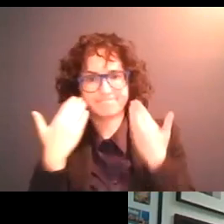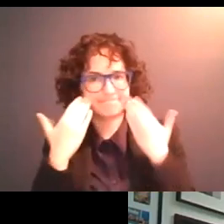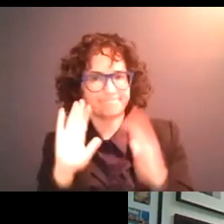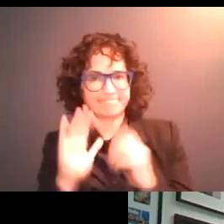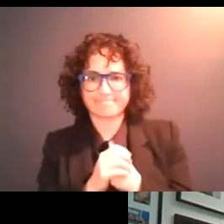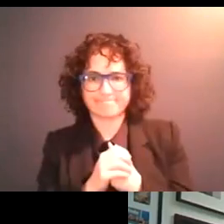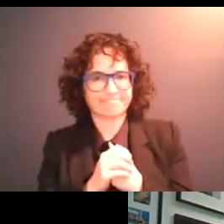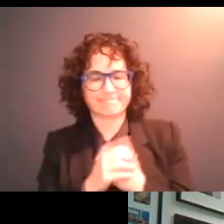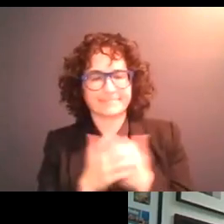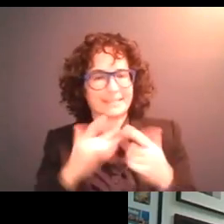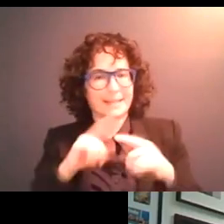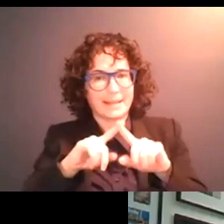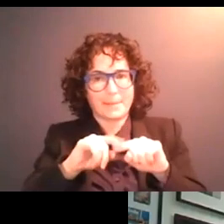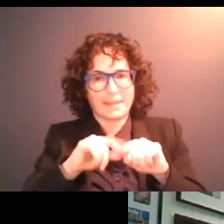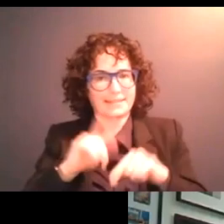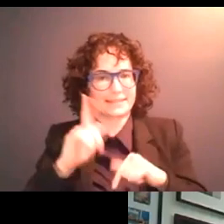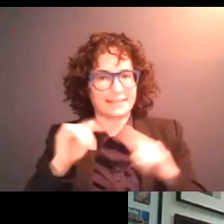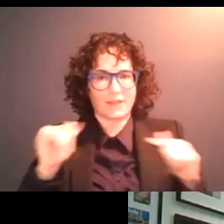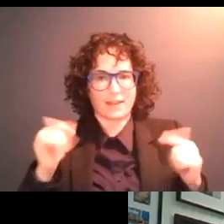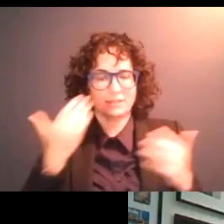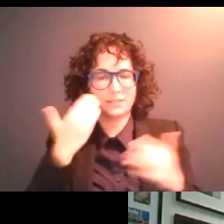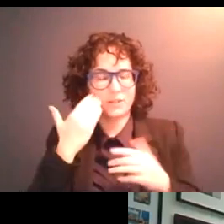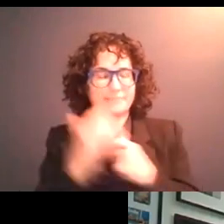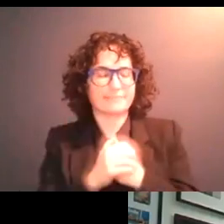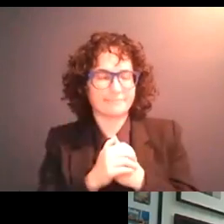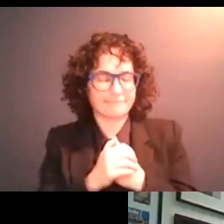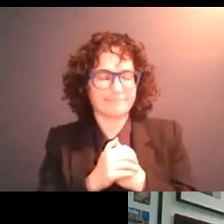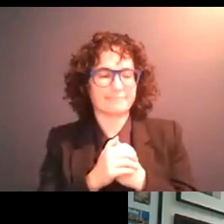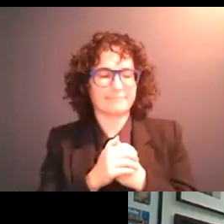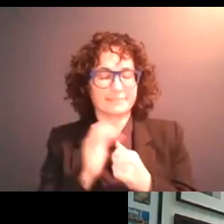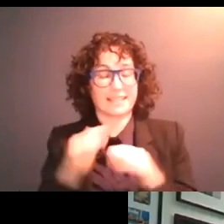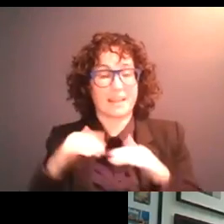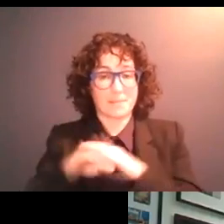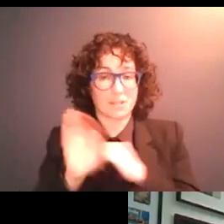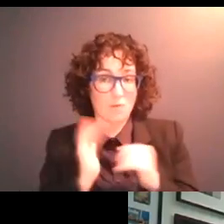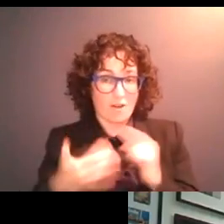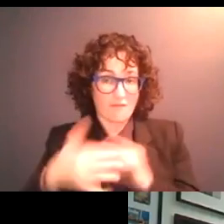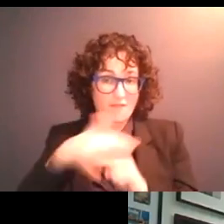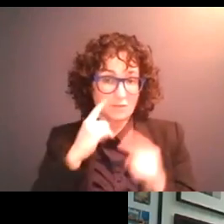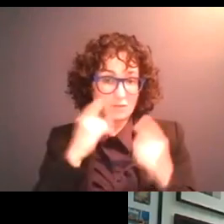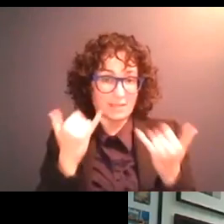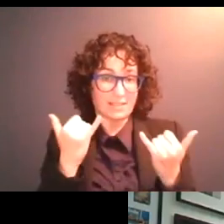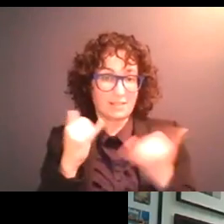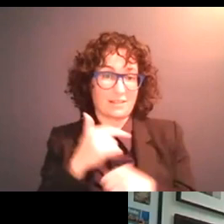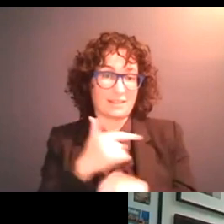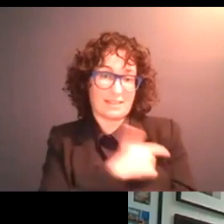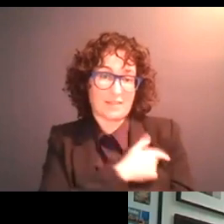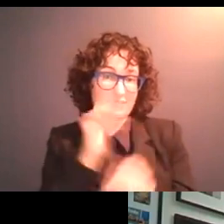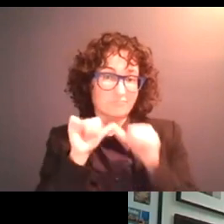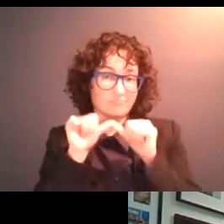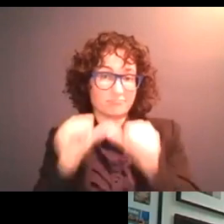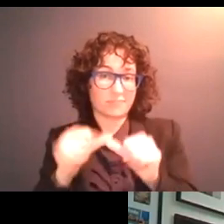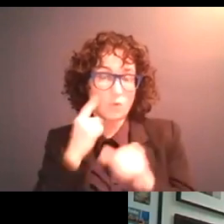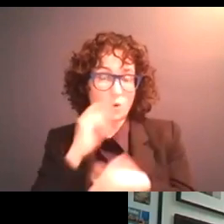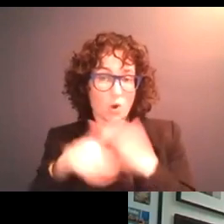lot to do with different variants coming into our environment. So right now, the vaccine covers for all the variants that we